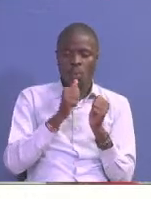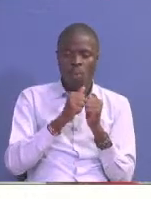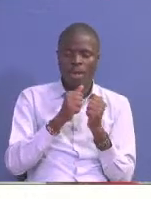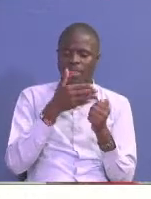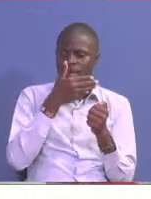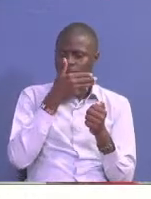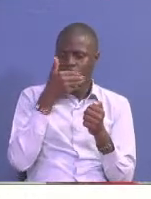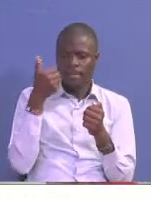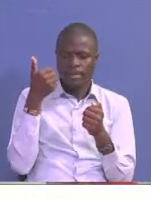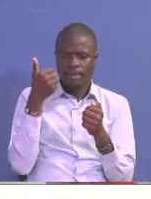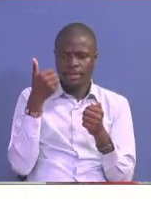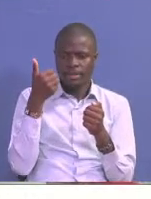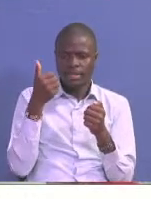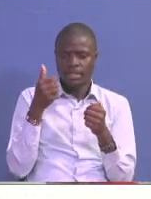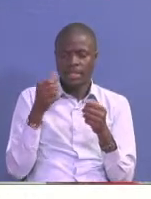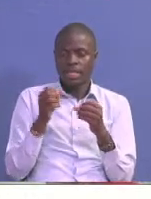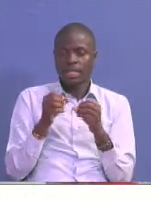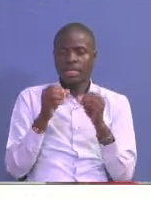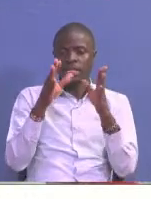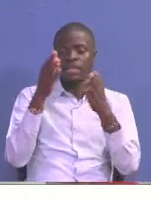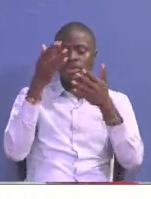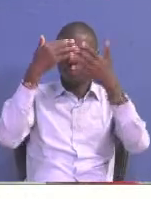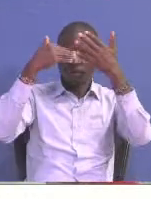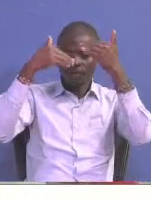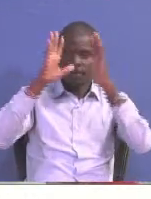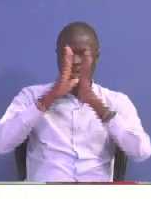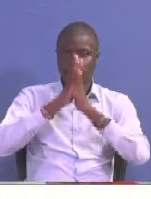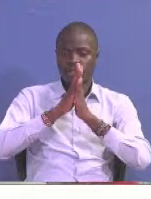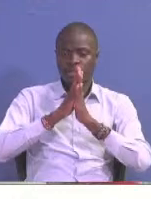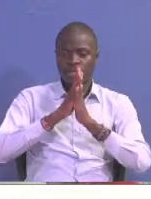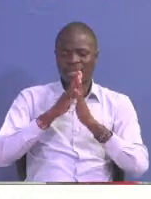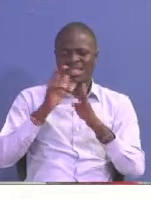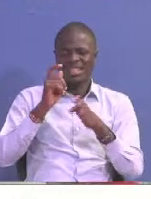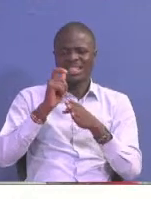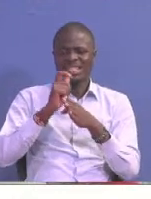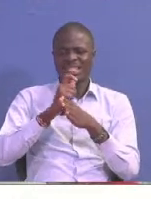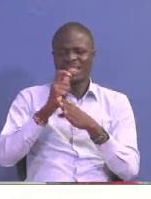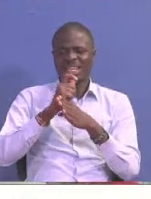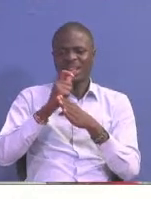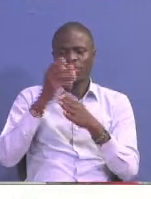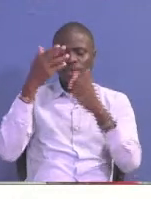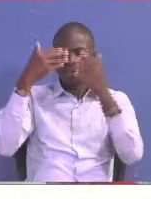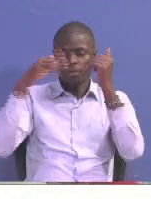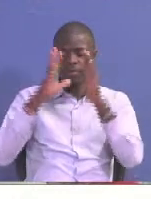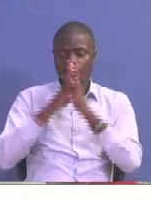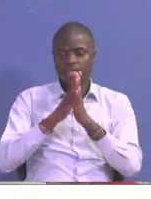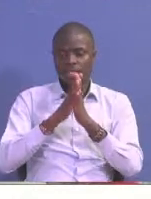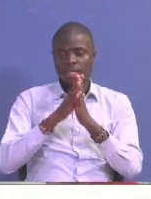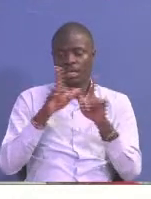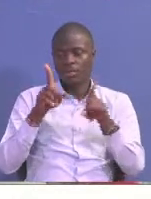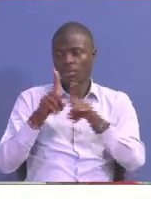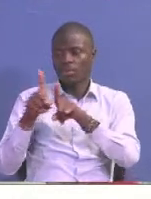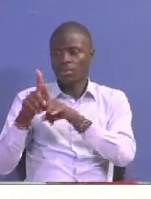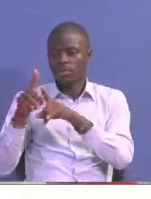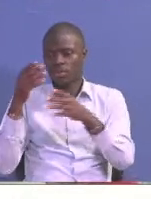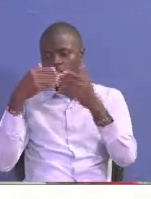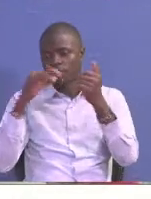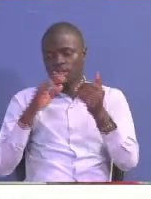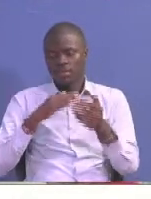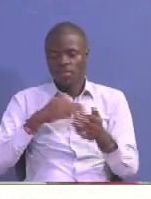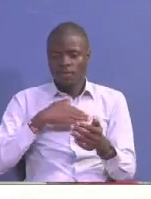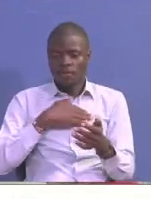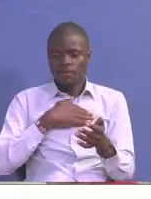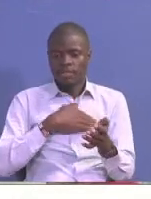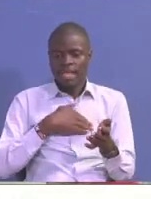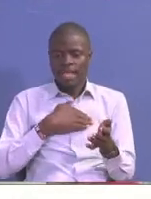endowed general universities, technical universities, and also universities of science and